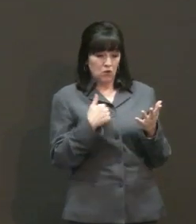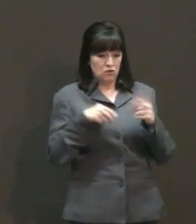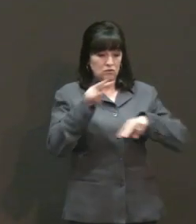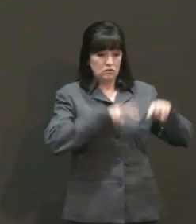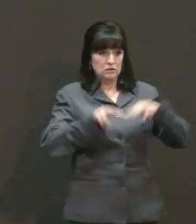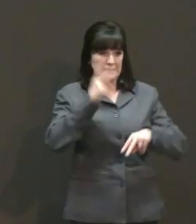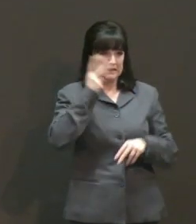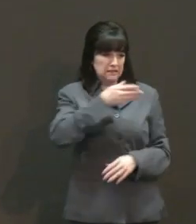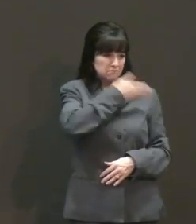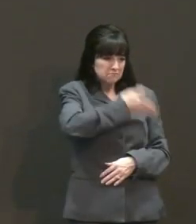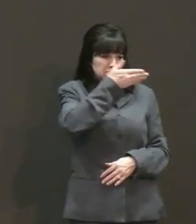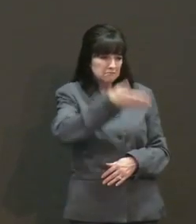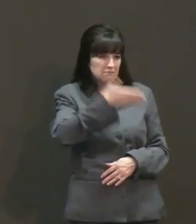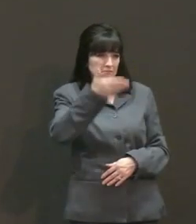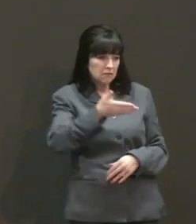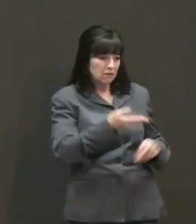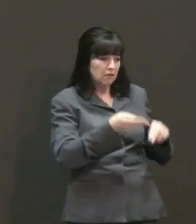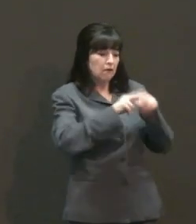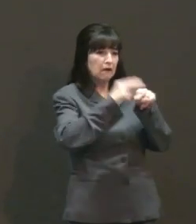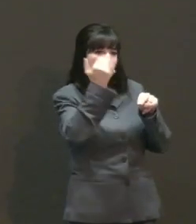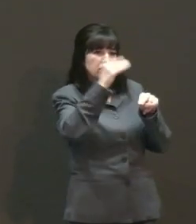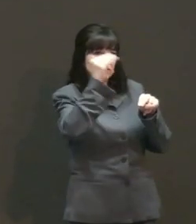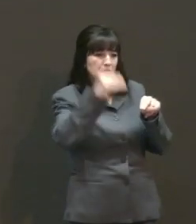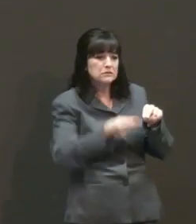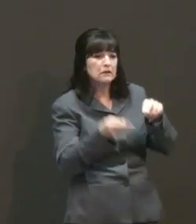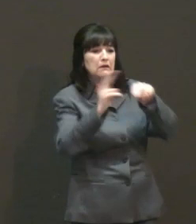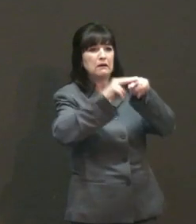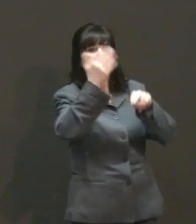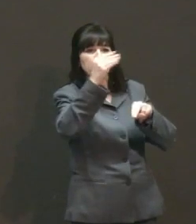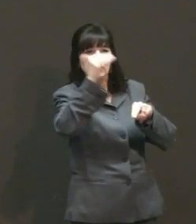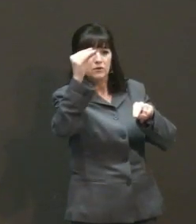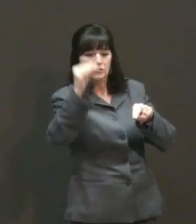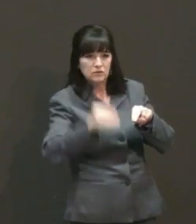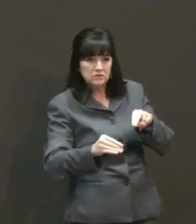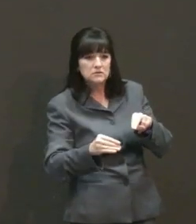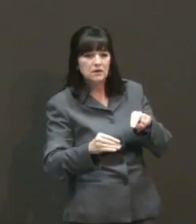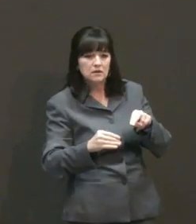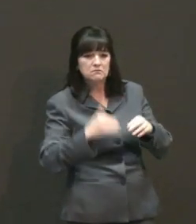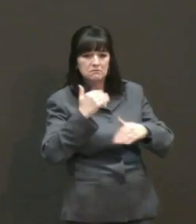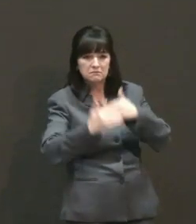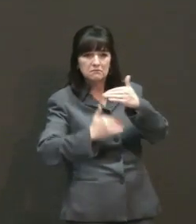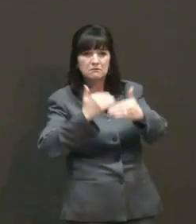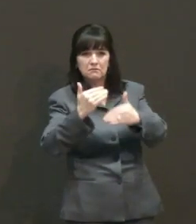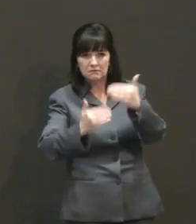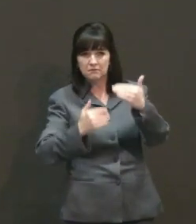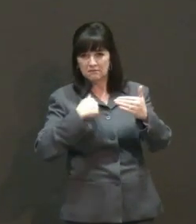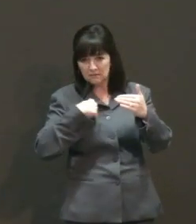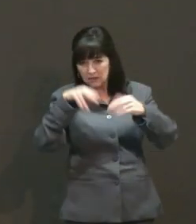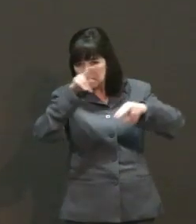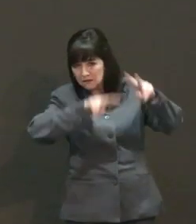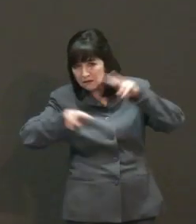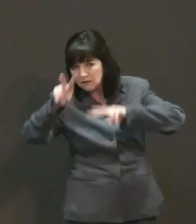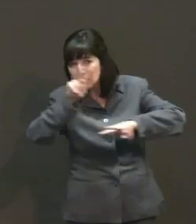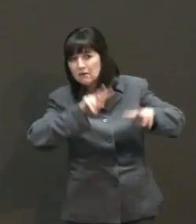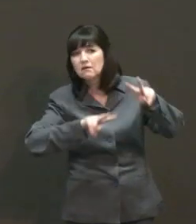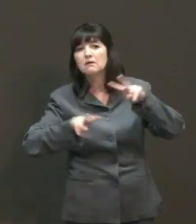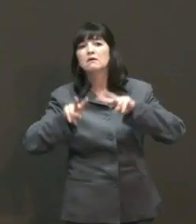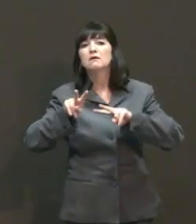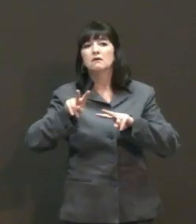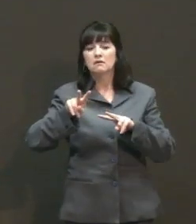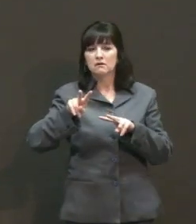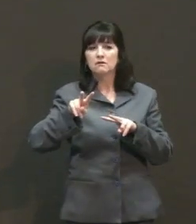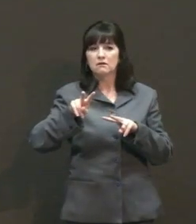or thereabouts of the total positive cases. Our projection going forward is that it